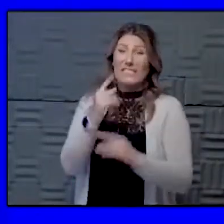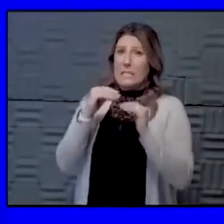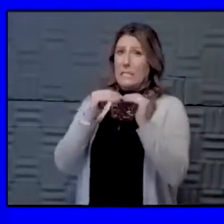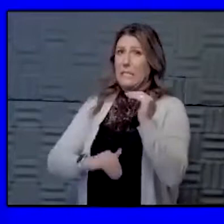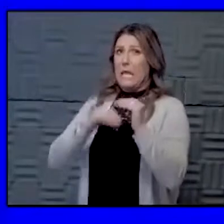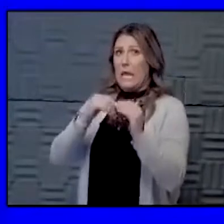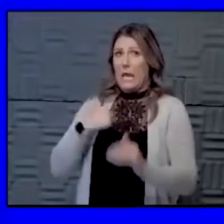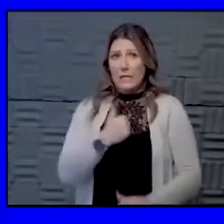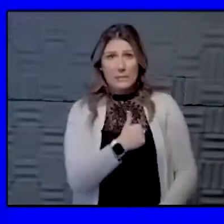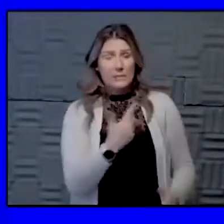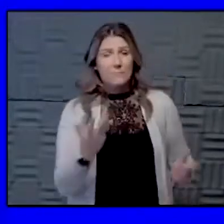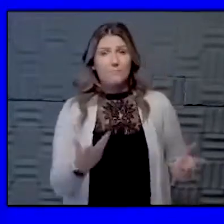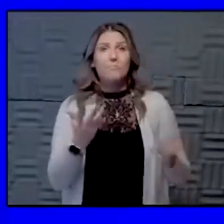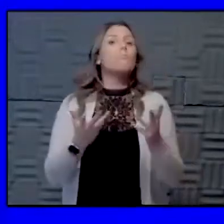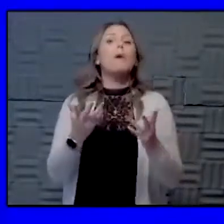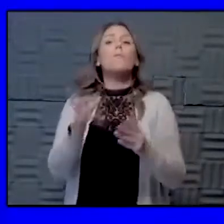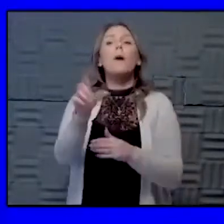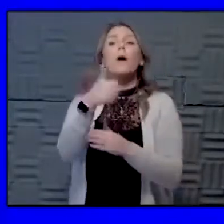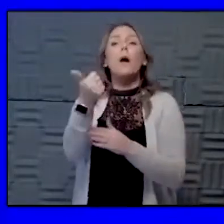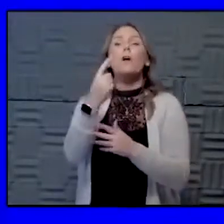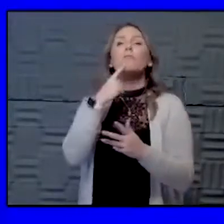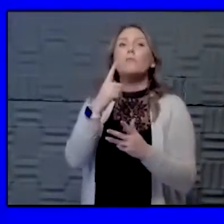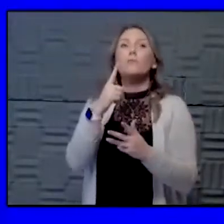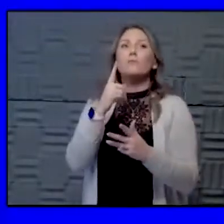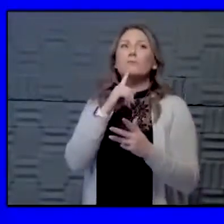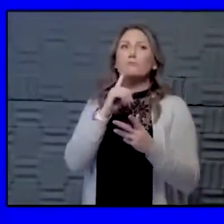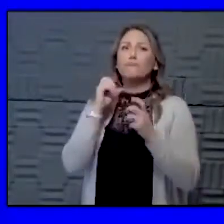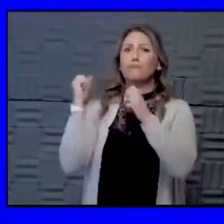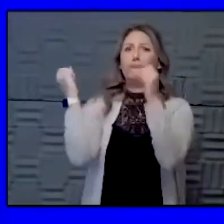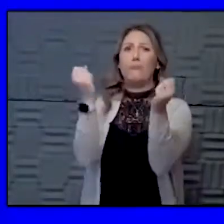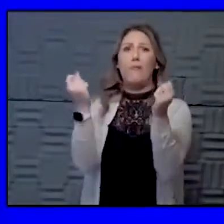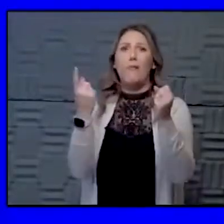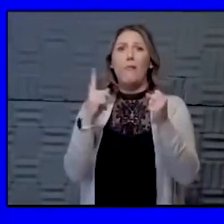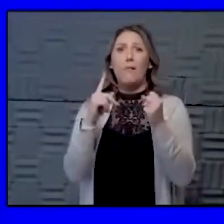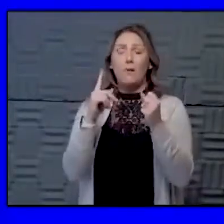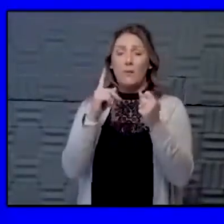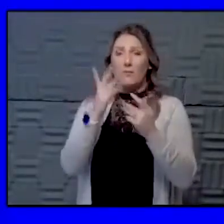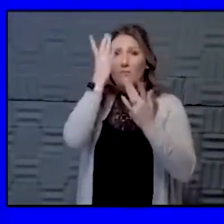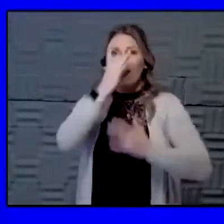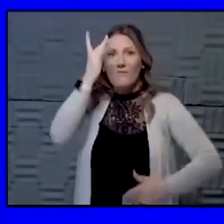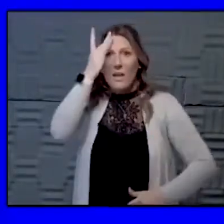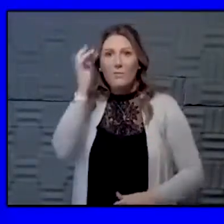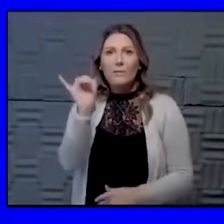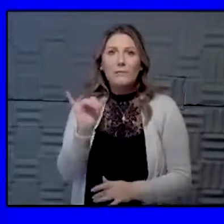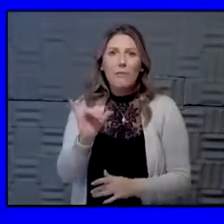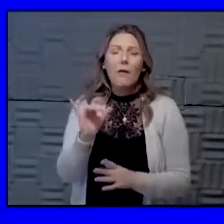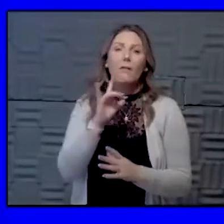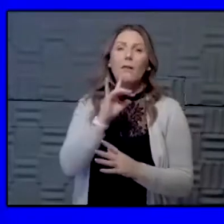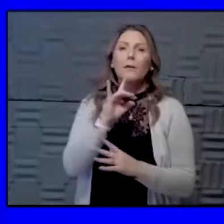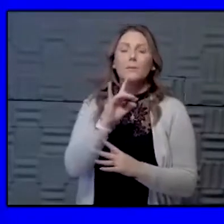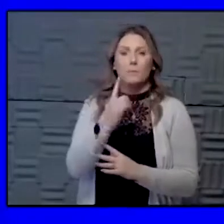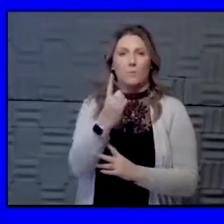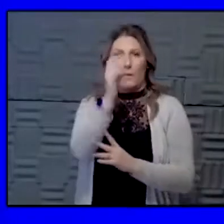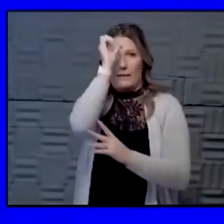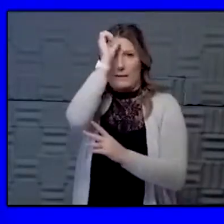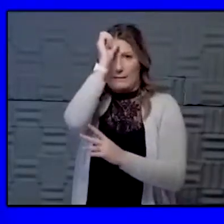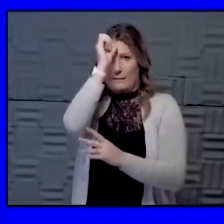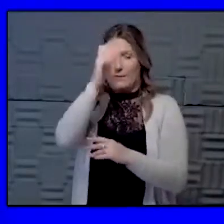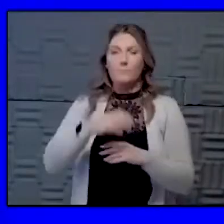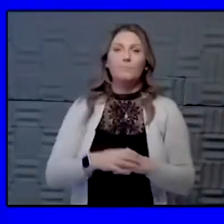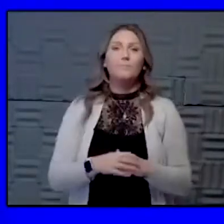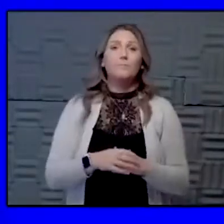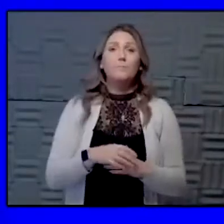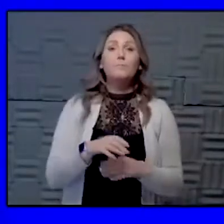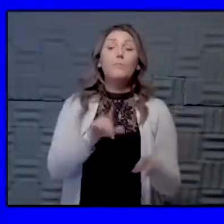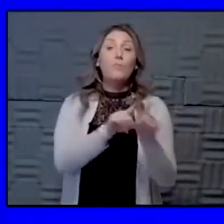now. We know that they may have other prevalent viruses or variants spreading, such as that variant from India and